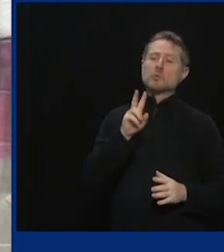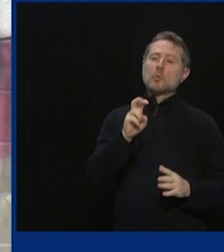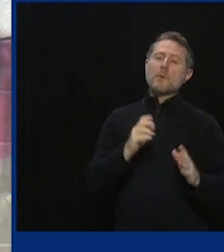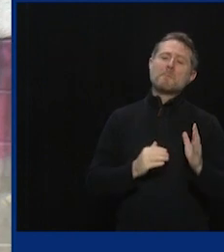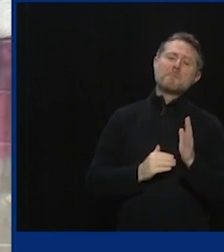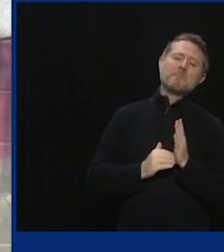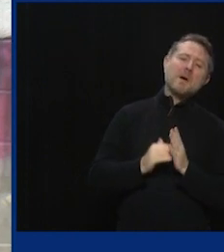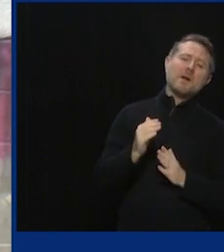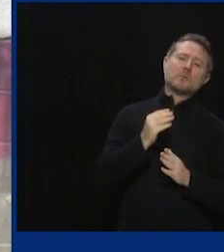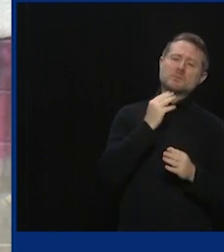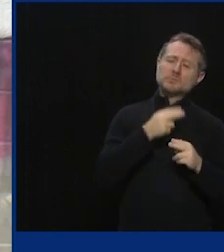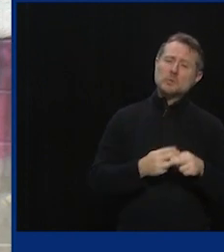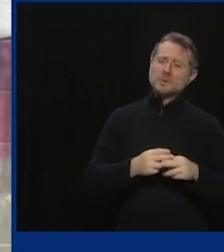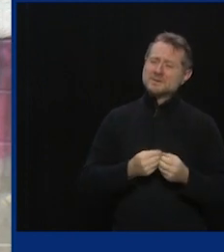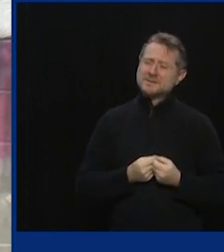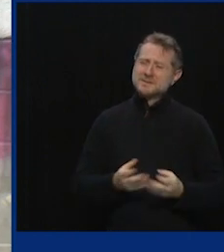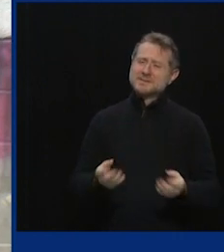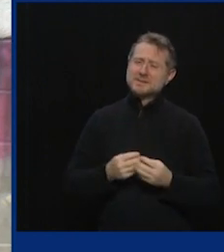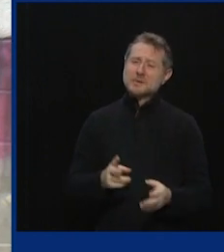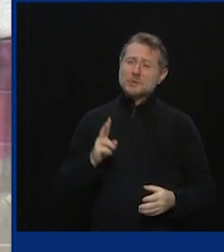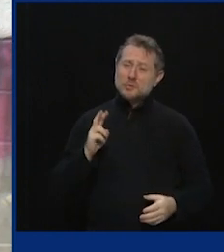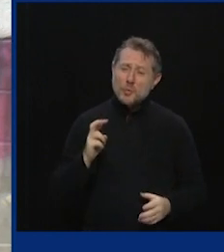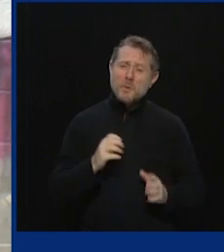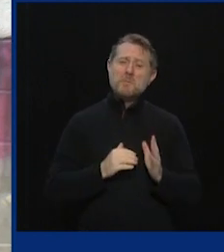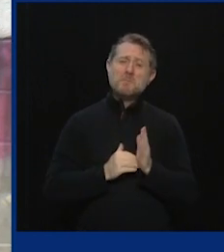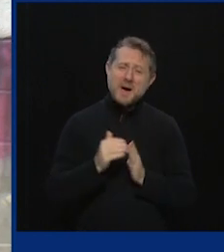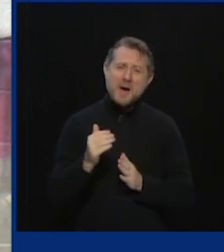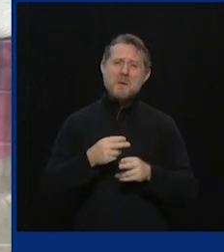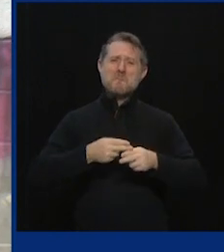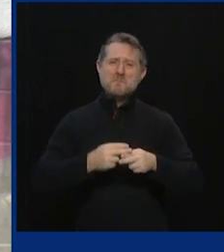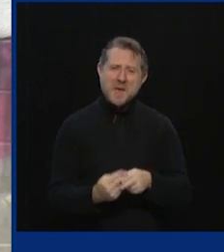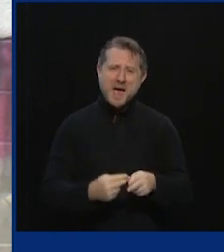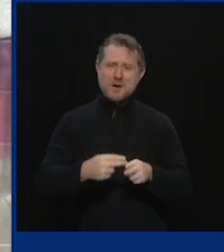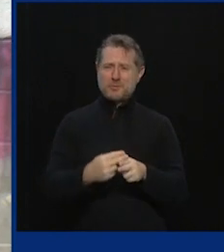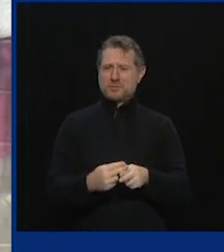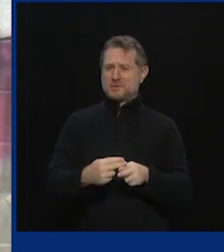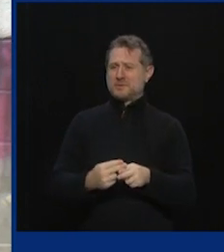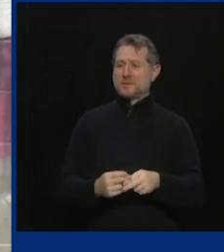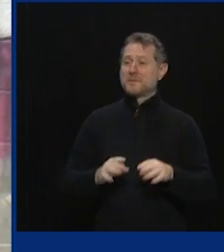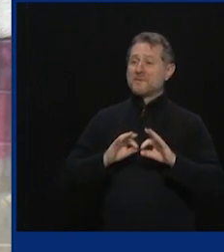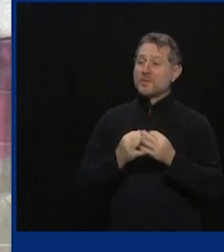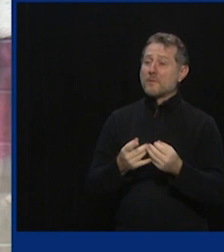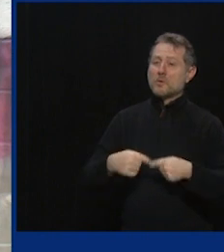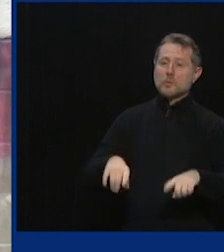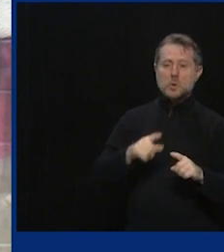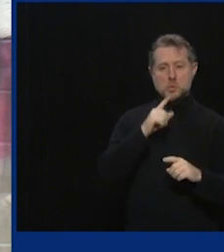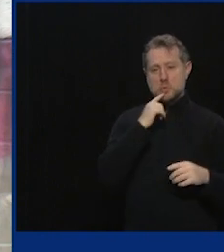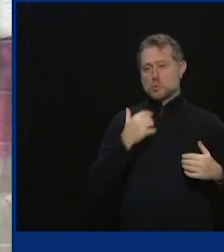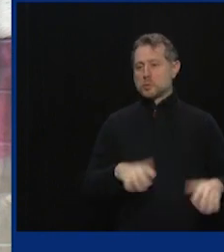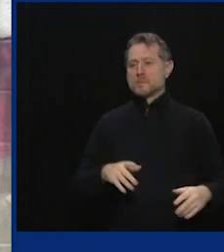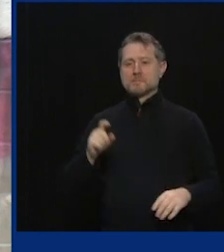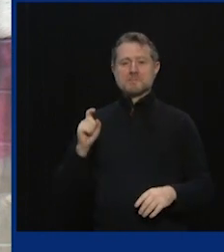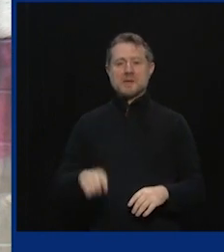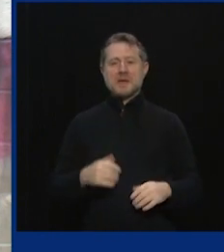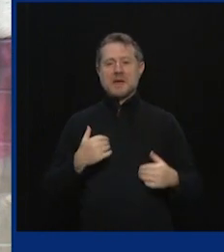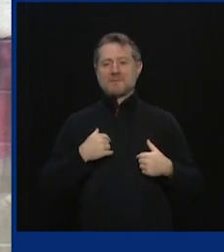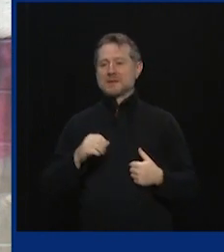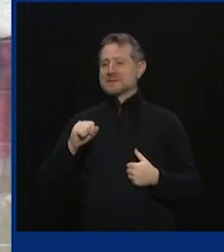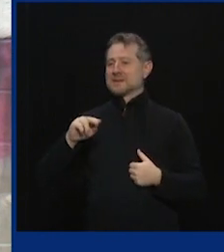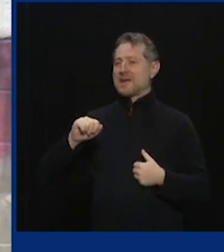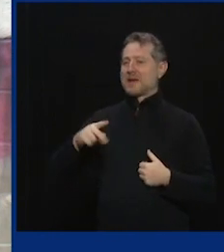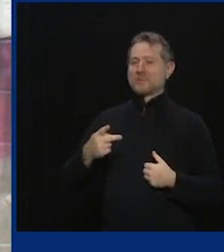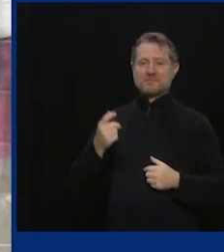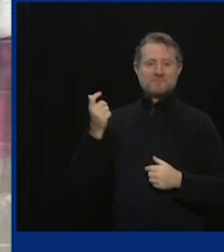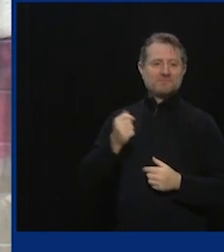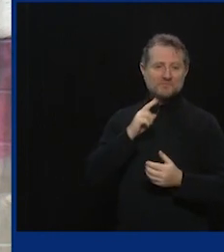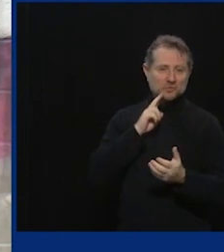That's 200 million pounds. Many of those families also rely on the SNAP program. Just to share a few stories,